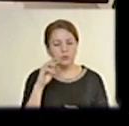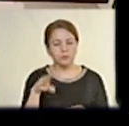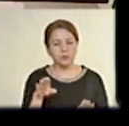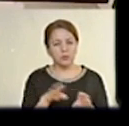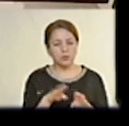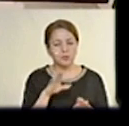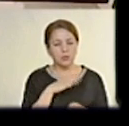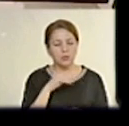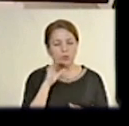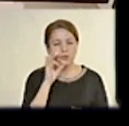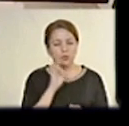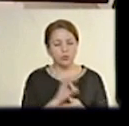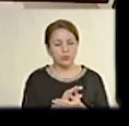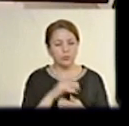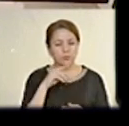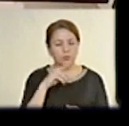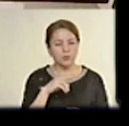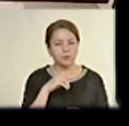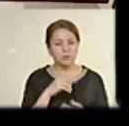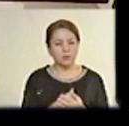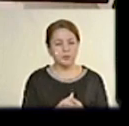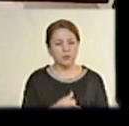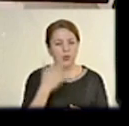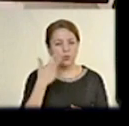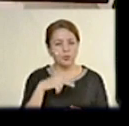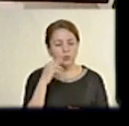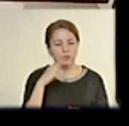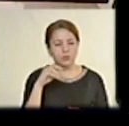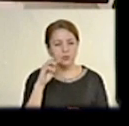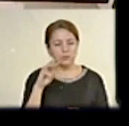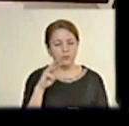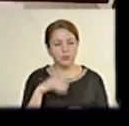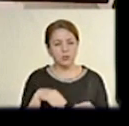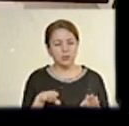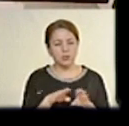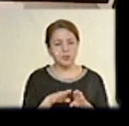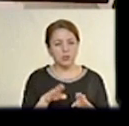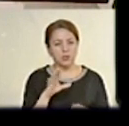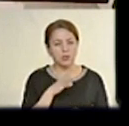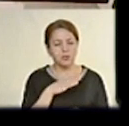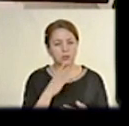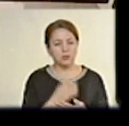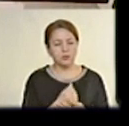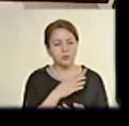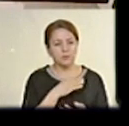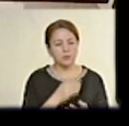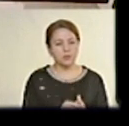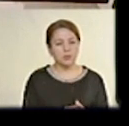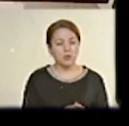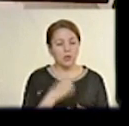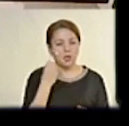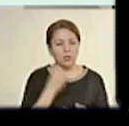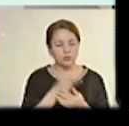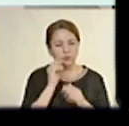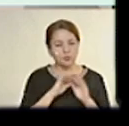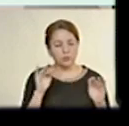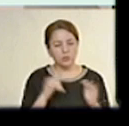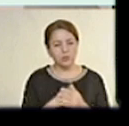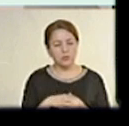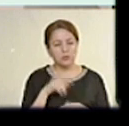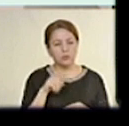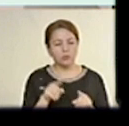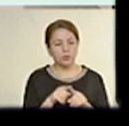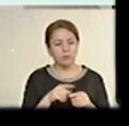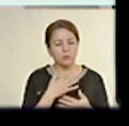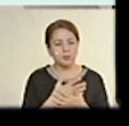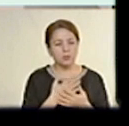ekan. Javob perimetrimiz esa 30 desimetrga tengligi kelib chiqar ekan. Aziz o'quvchilar, bu kabi